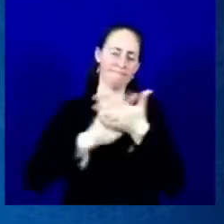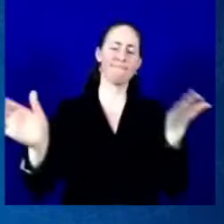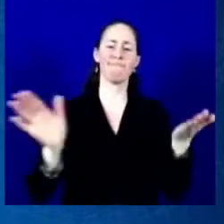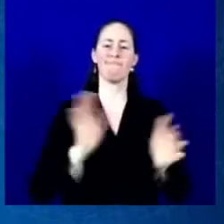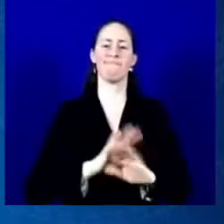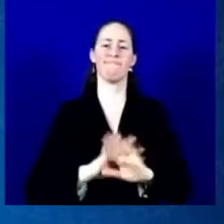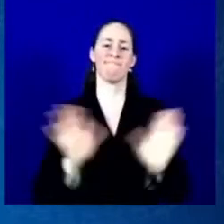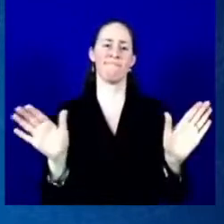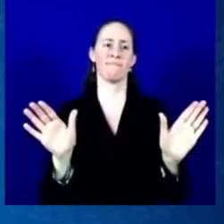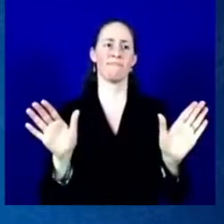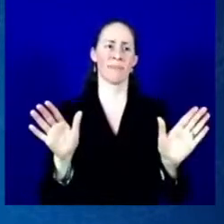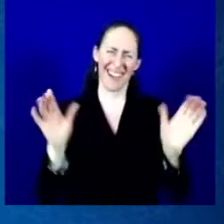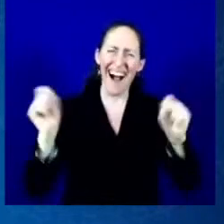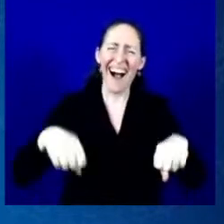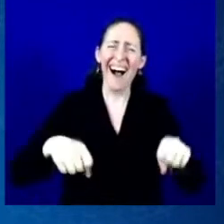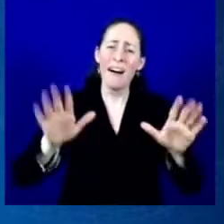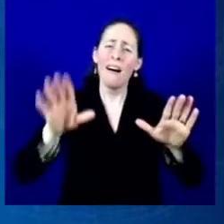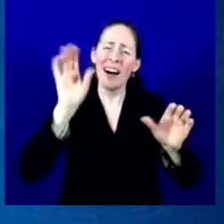it.